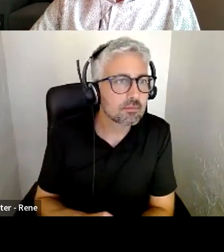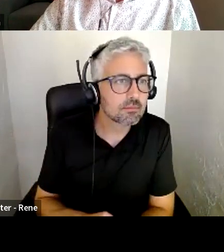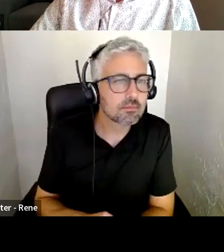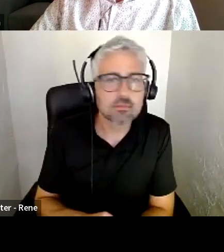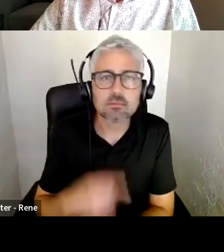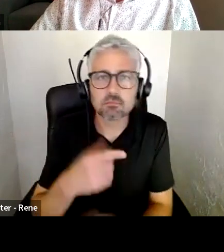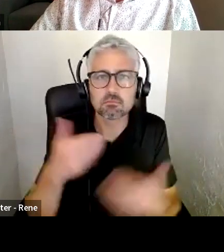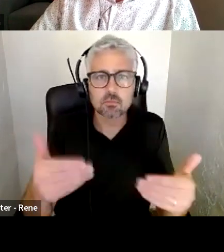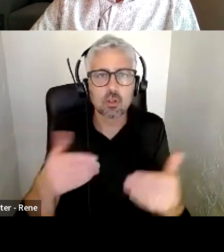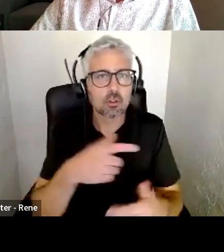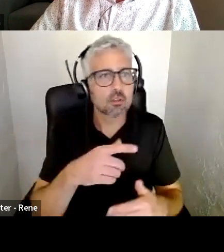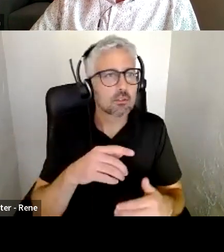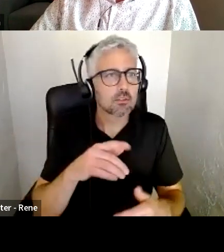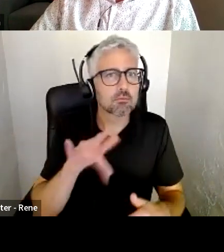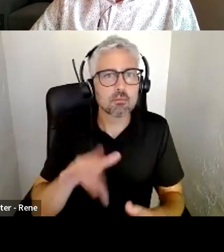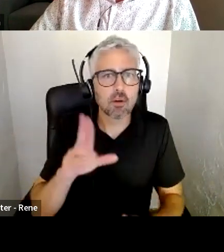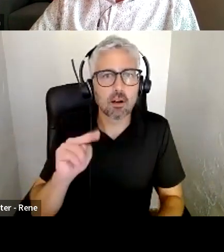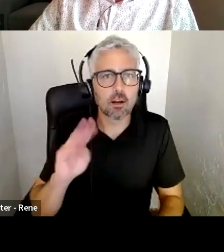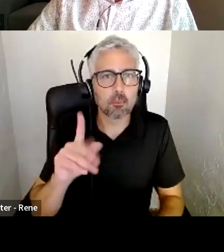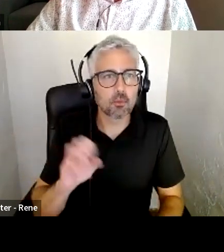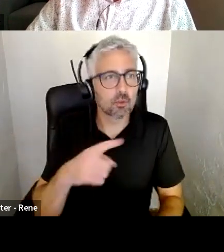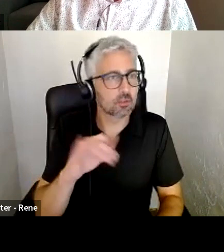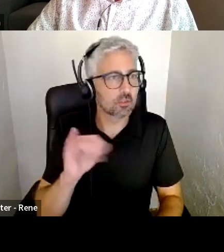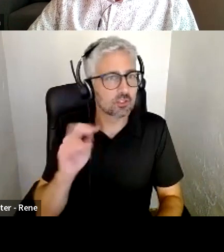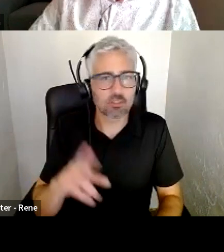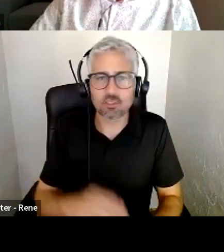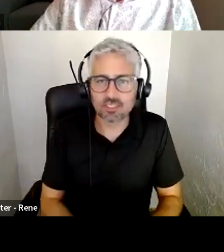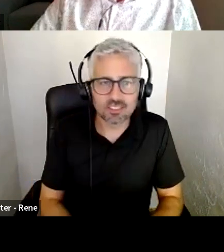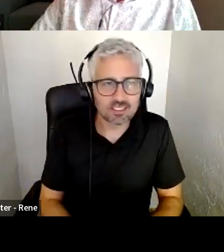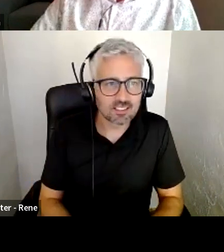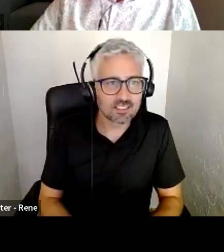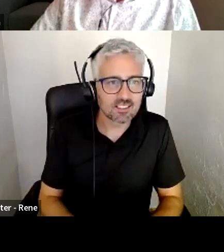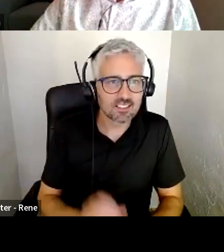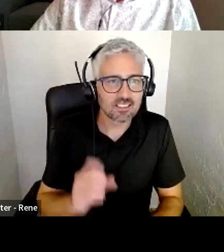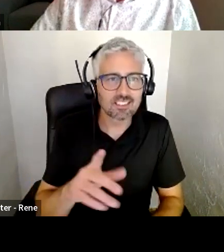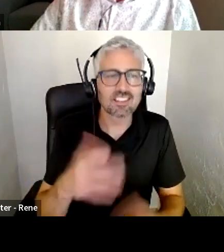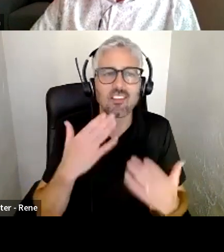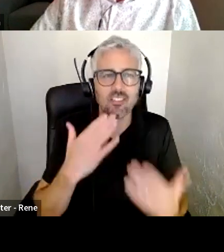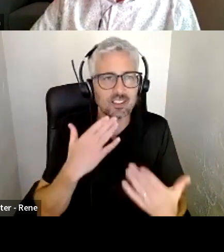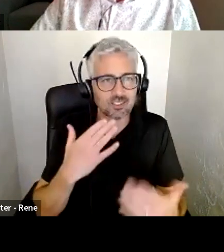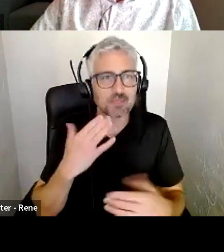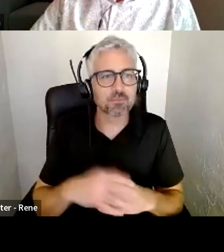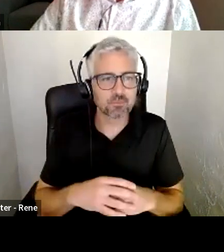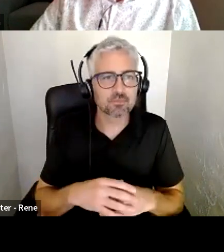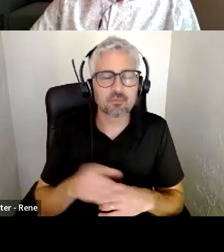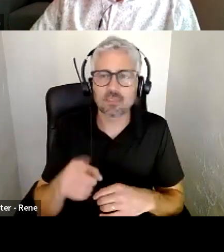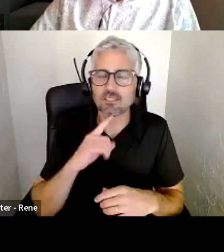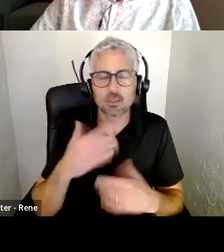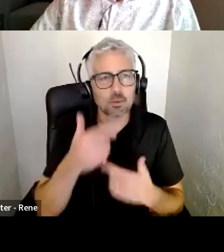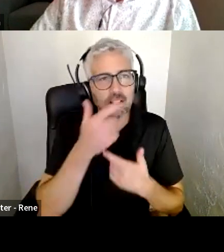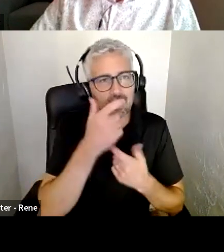And you can go ahead and unmute yourself. Mm-hmm. Go ahead, Jennifer. Great, thank you. This has been a very